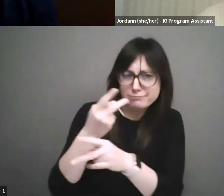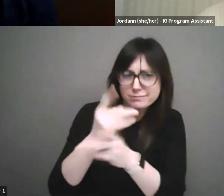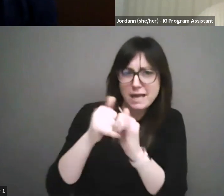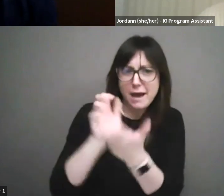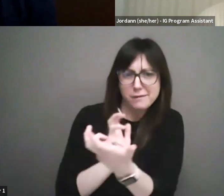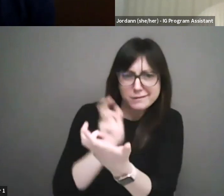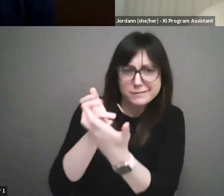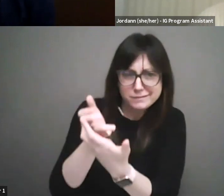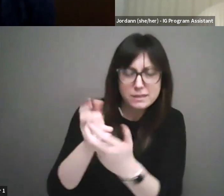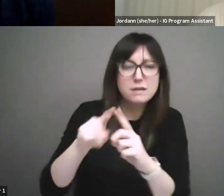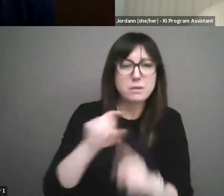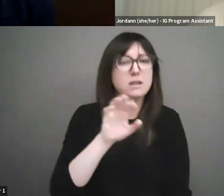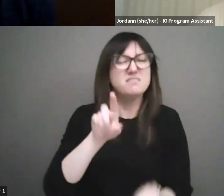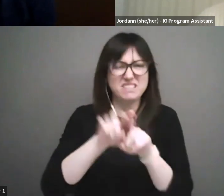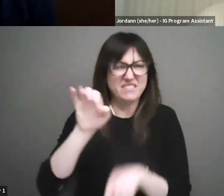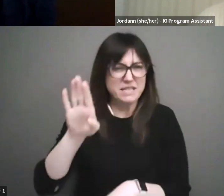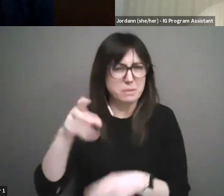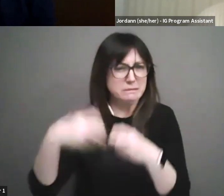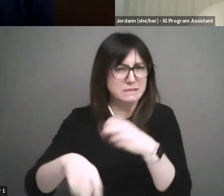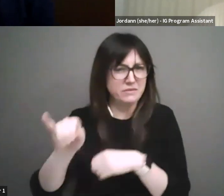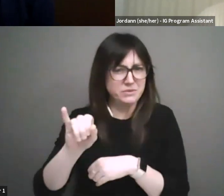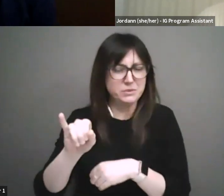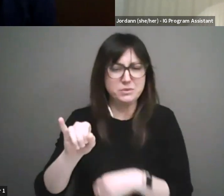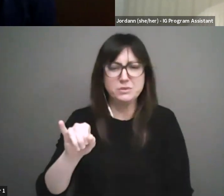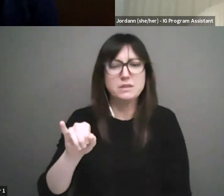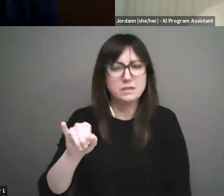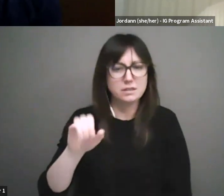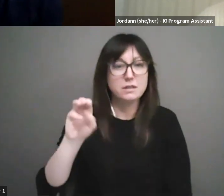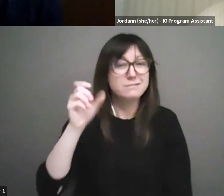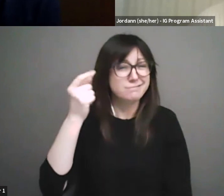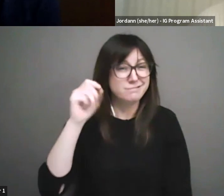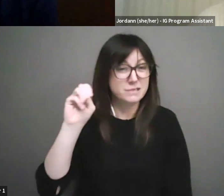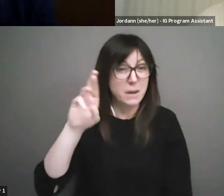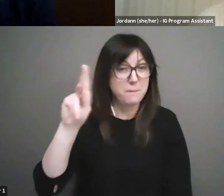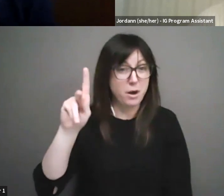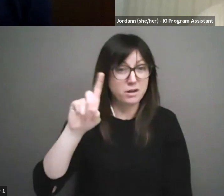difficult. Facebook is hard to, Mark Zuckerberg has a lot of rules.